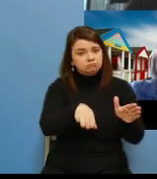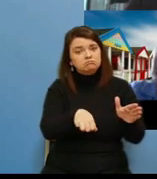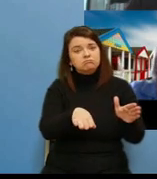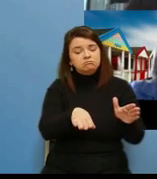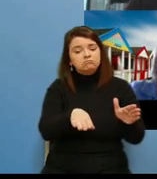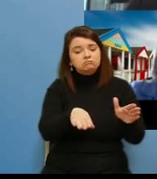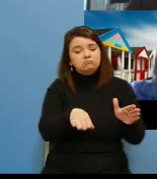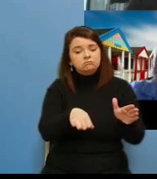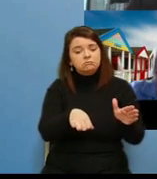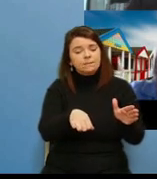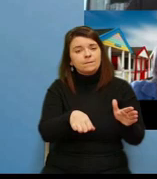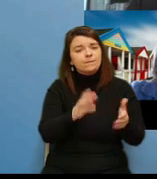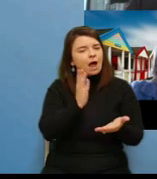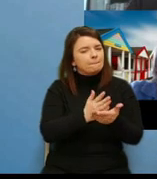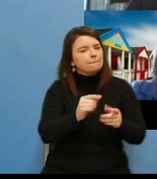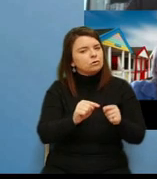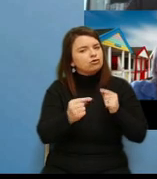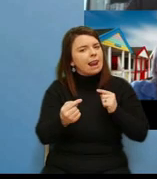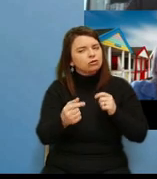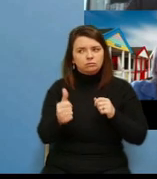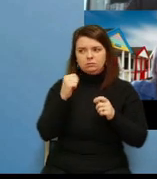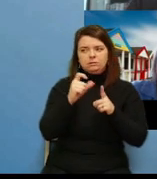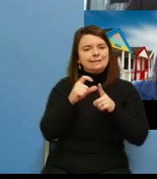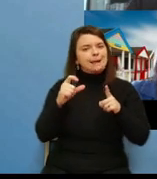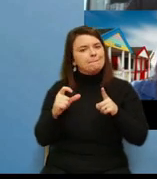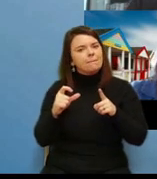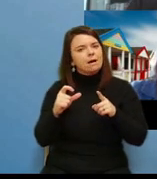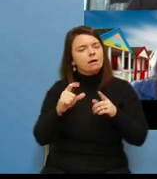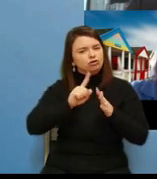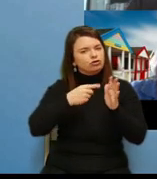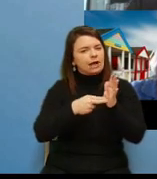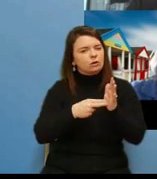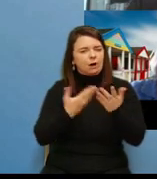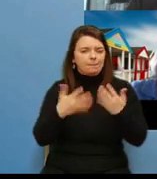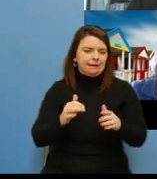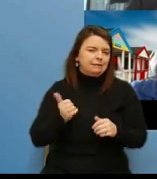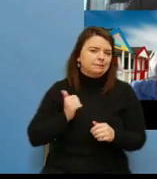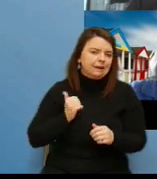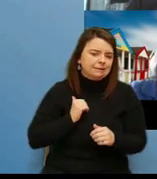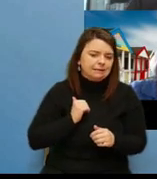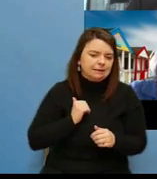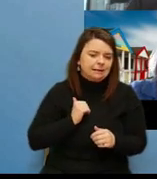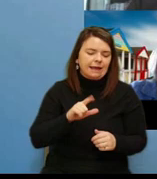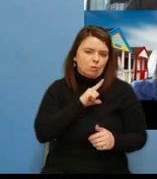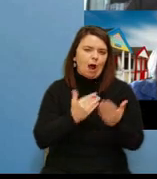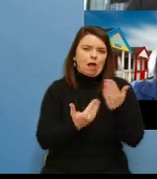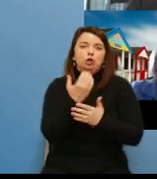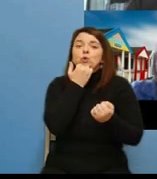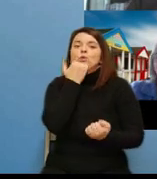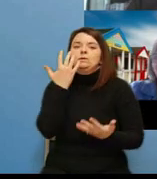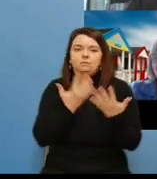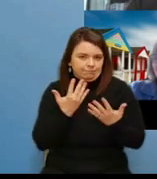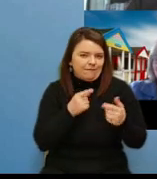that primary care is very much open for business. There were certainly challenges in December and early January, as you would have